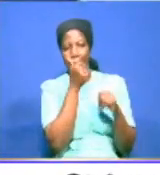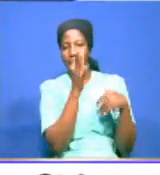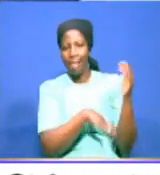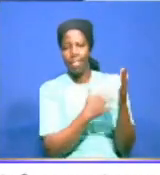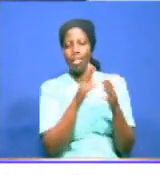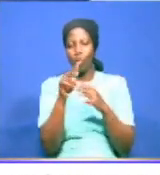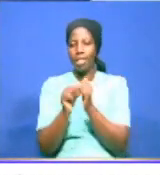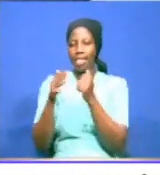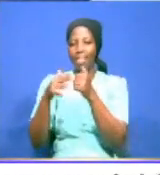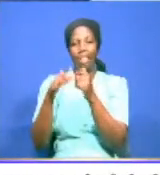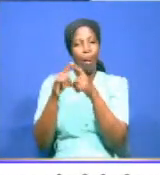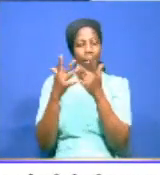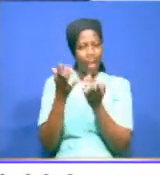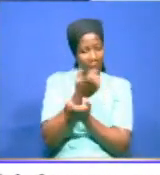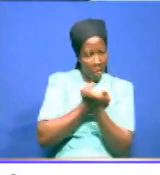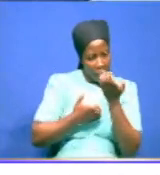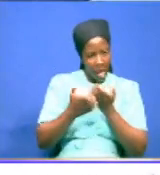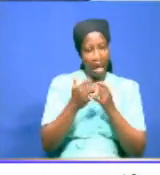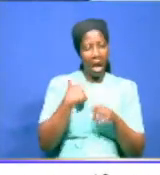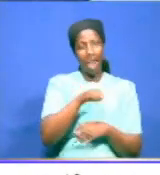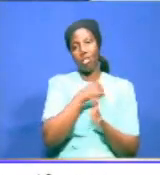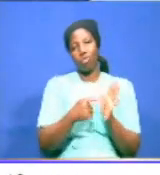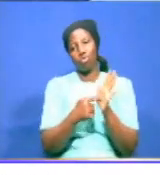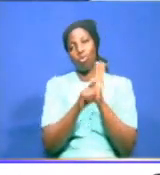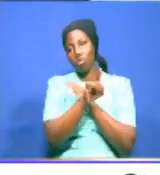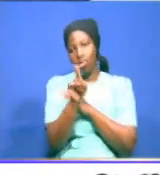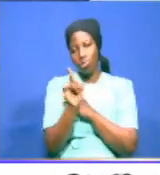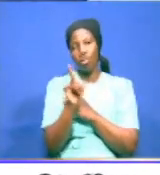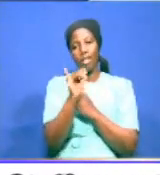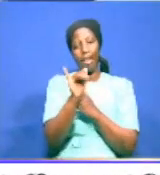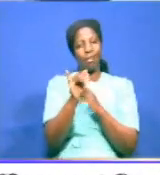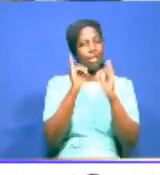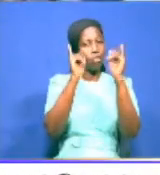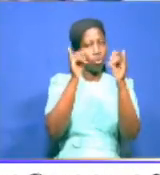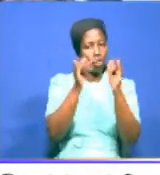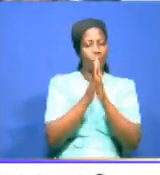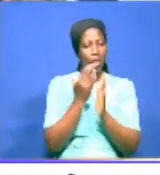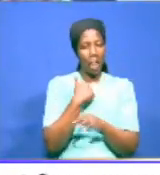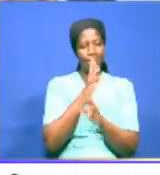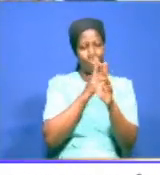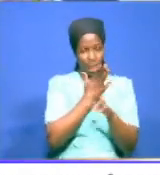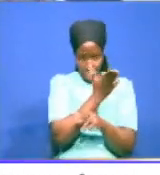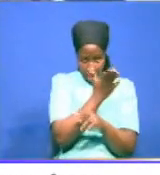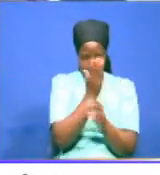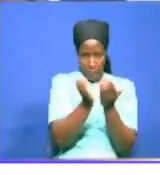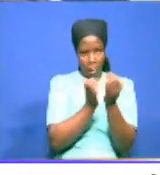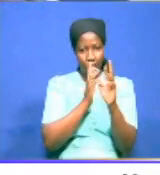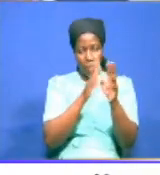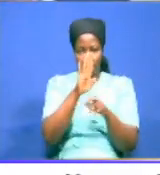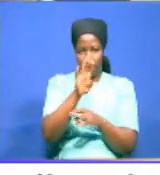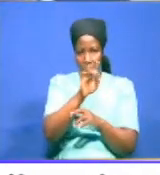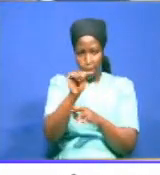be bringing you a comprehensive brief on that. We have a reporter there, business reporter Betty